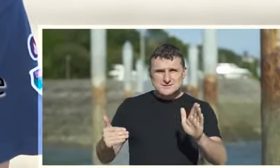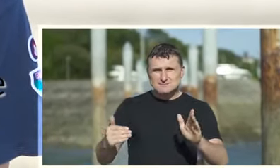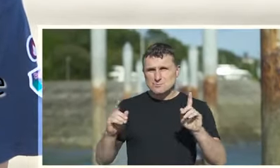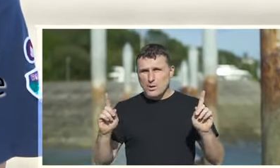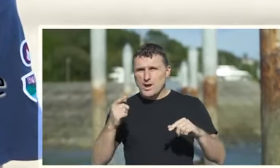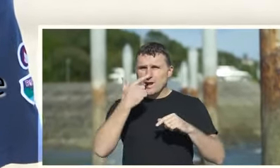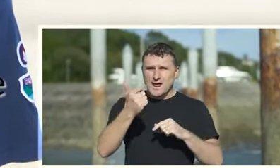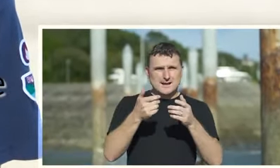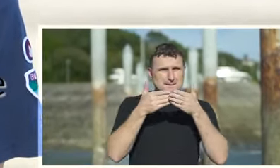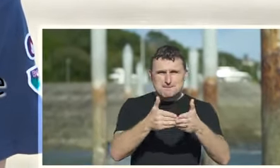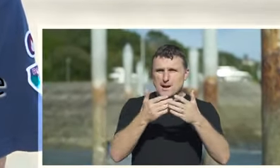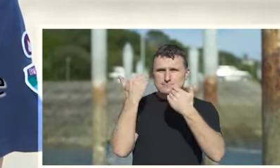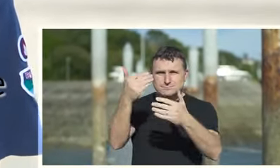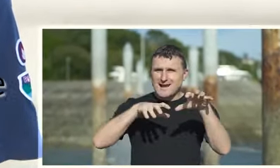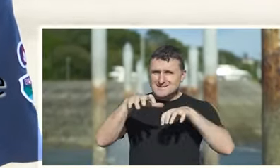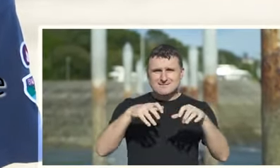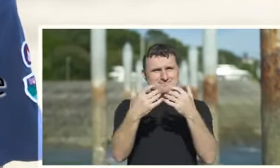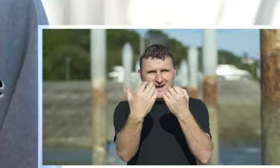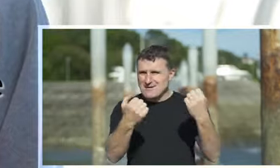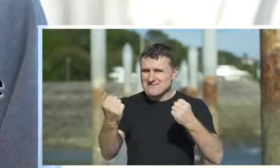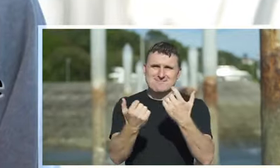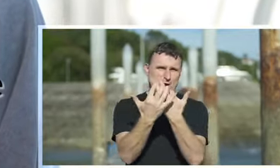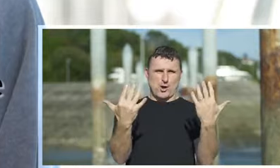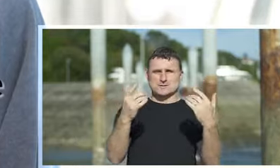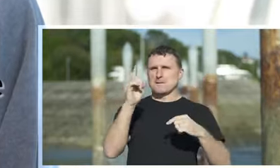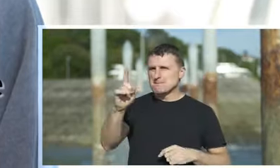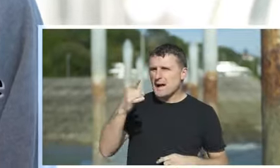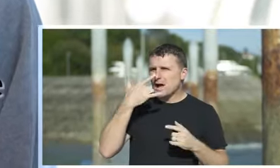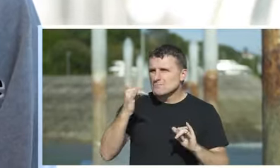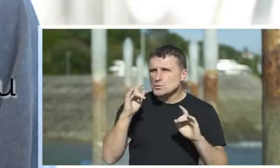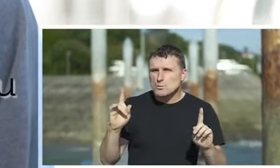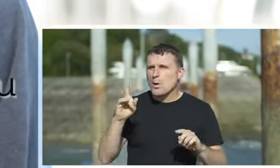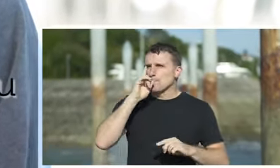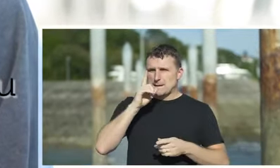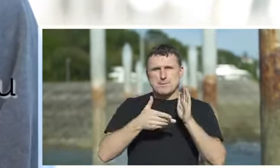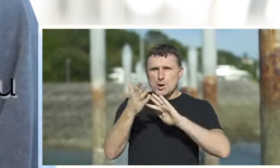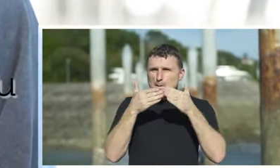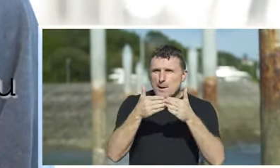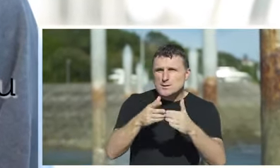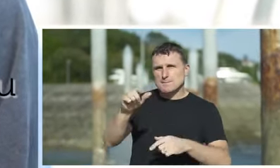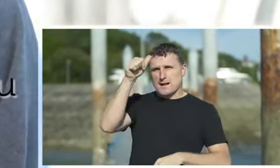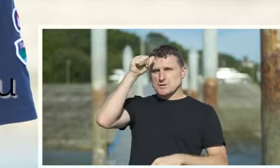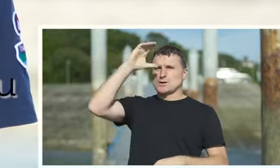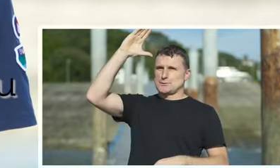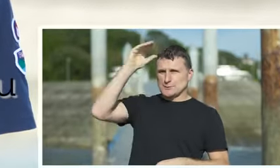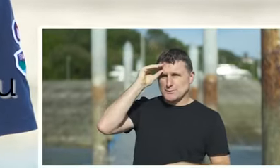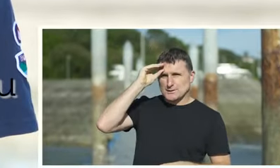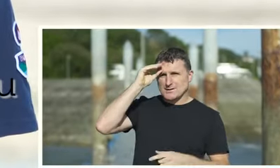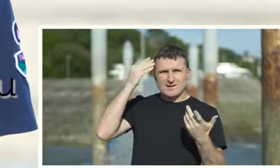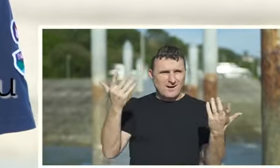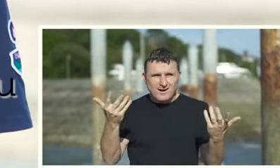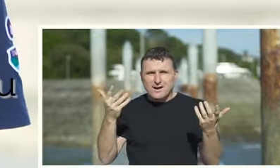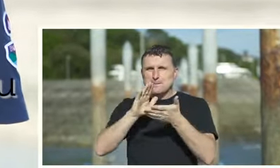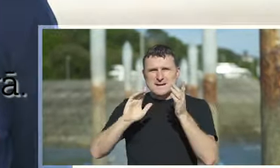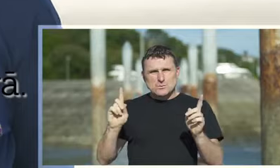In New Zealand, we're lucky that there's heaps of boating activities to choose from. Unfortunately, there are too many people going boating without the knowledge to keep themselves